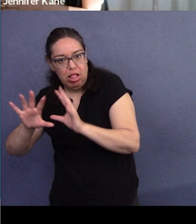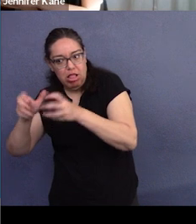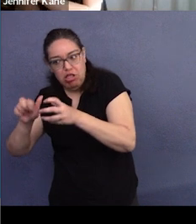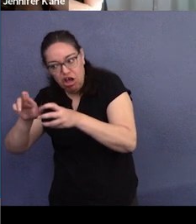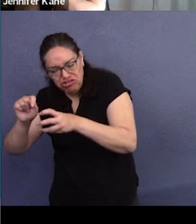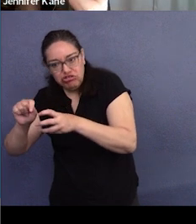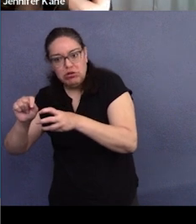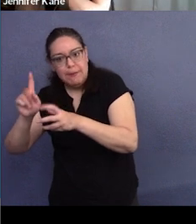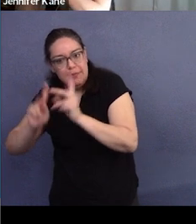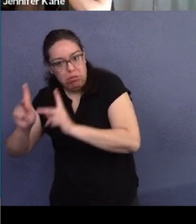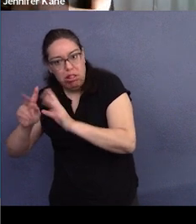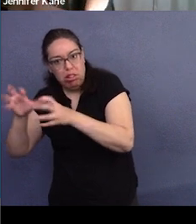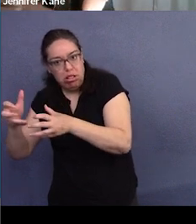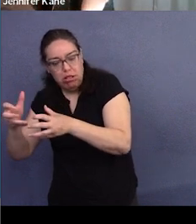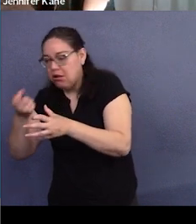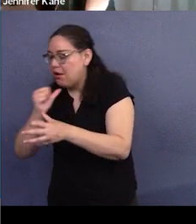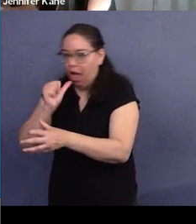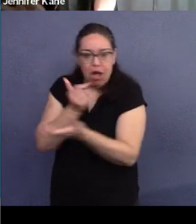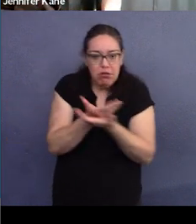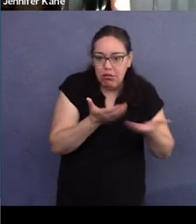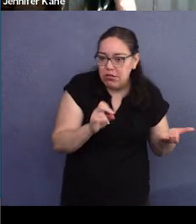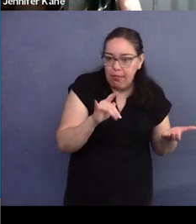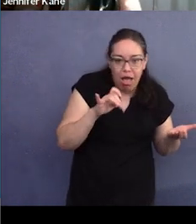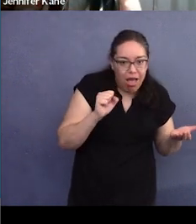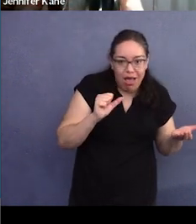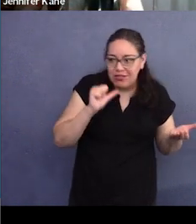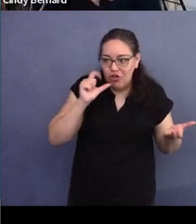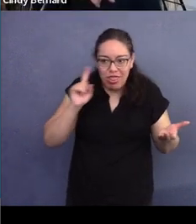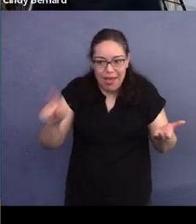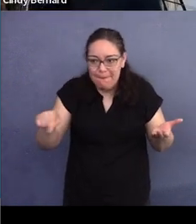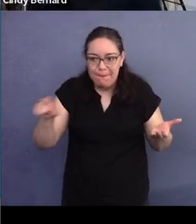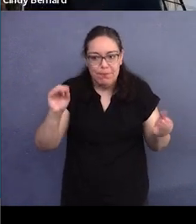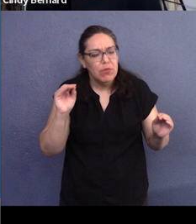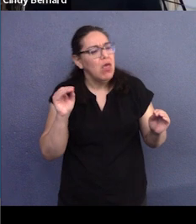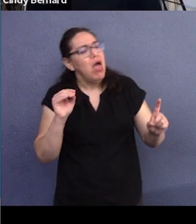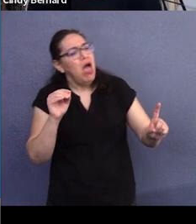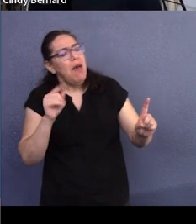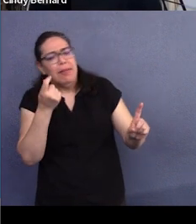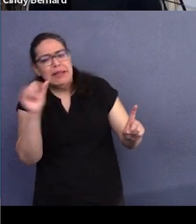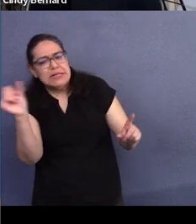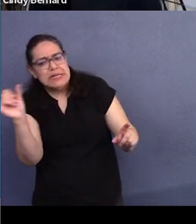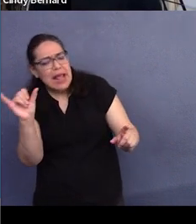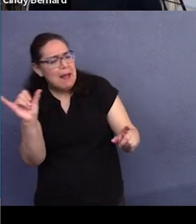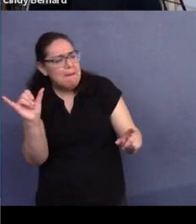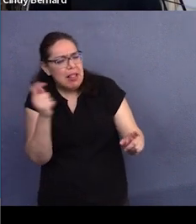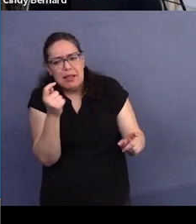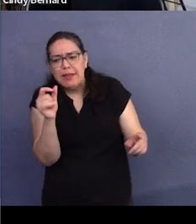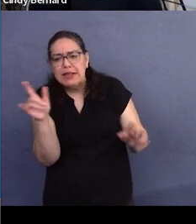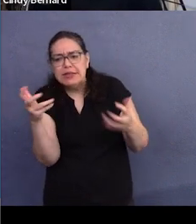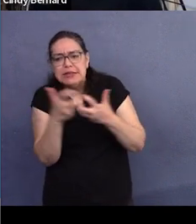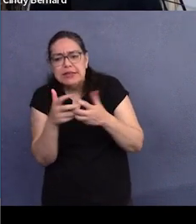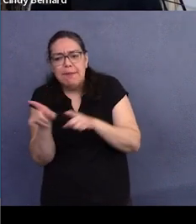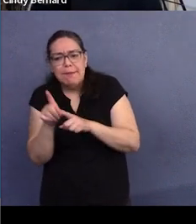20%. 20% is everything else. Well, I would say, but similar to the question that was just asked, someone that